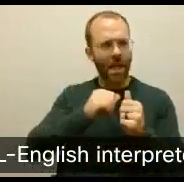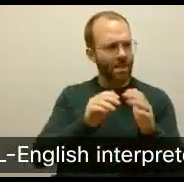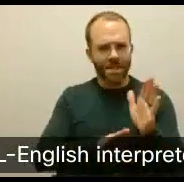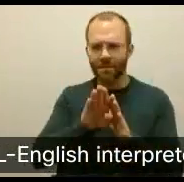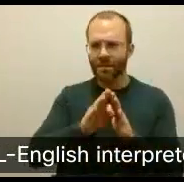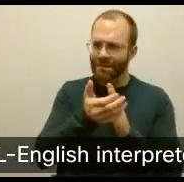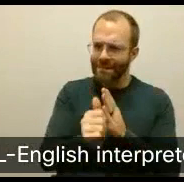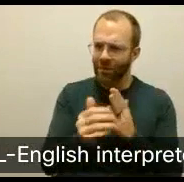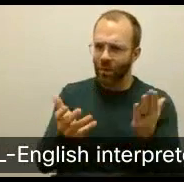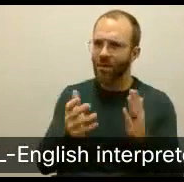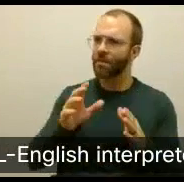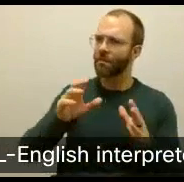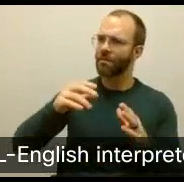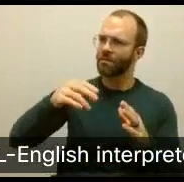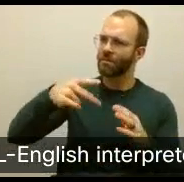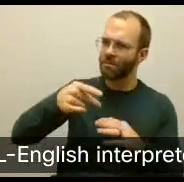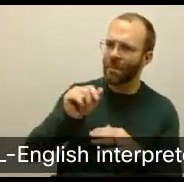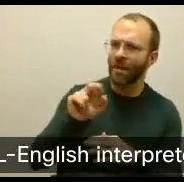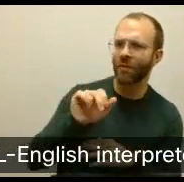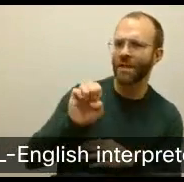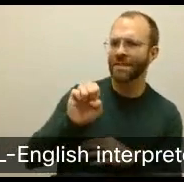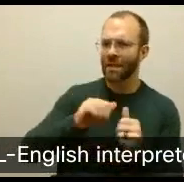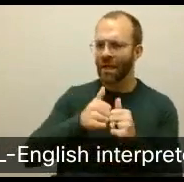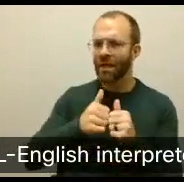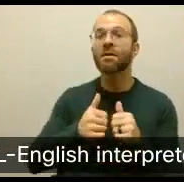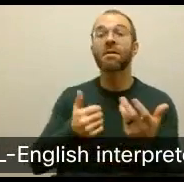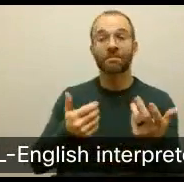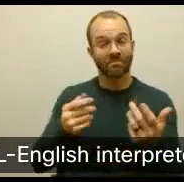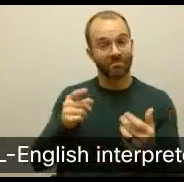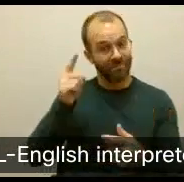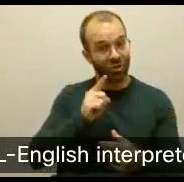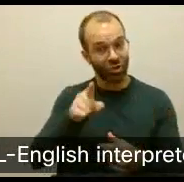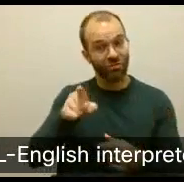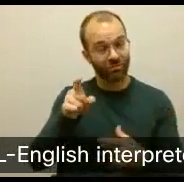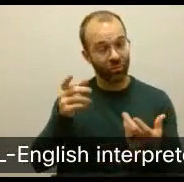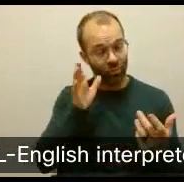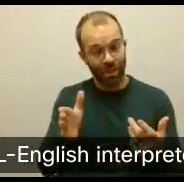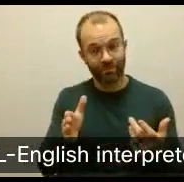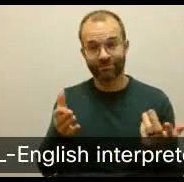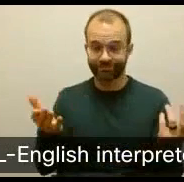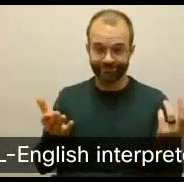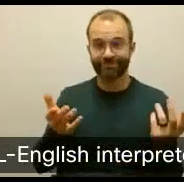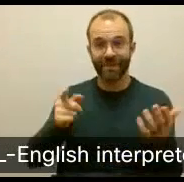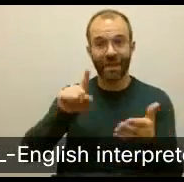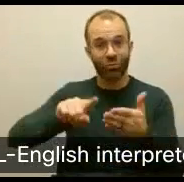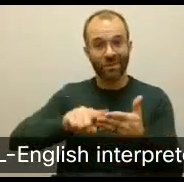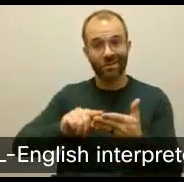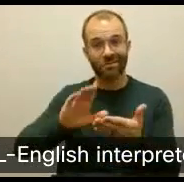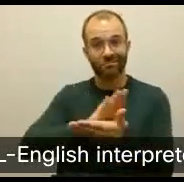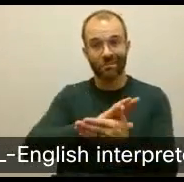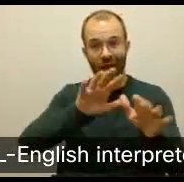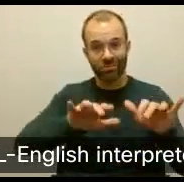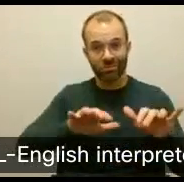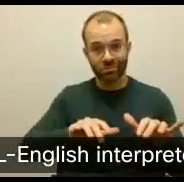paraphrasing, because I'm sure you are going to be asked to do research papers or include information from outside sources within your own writing or your